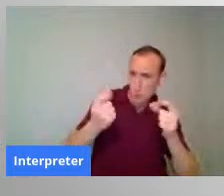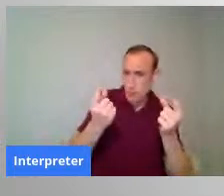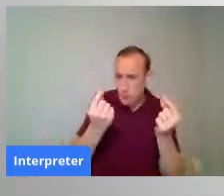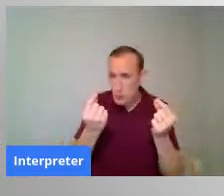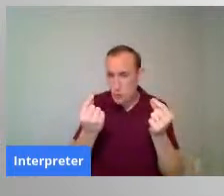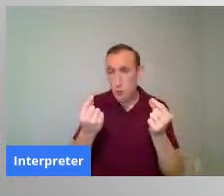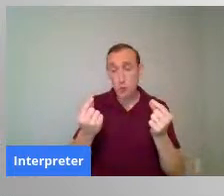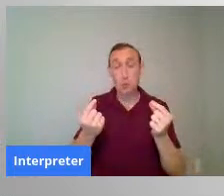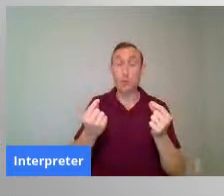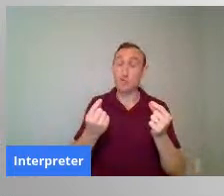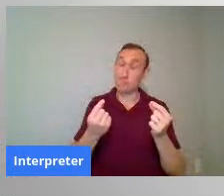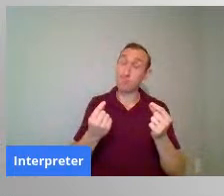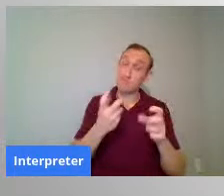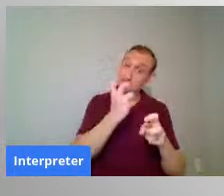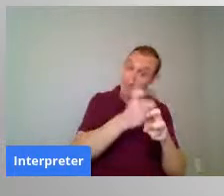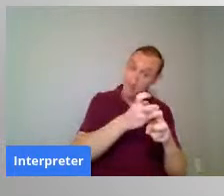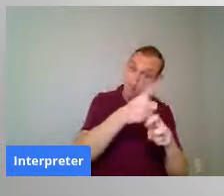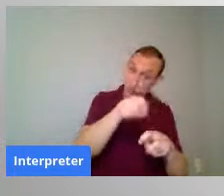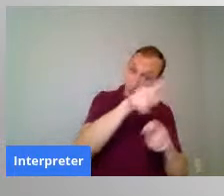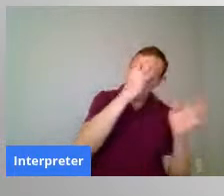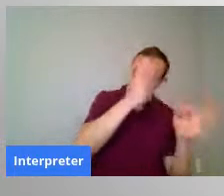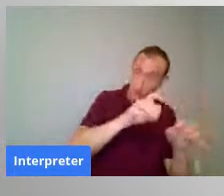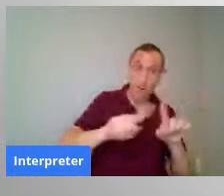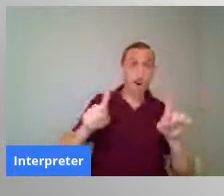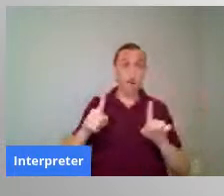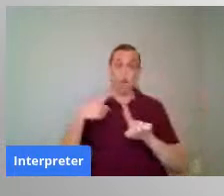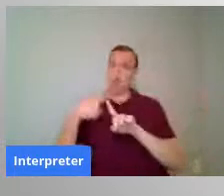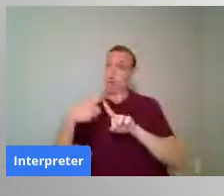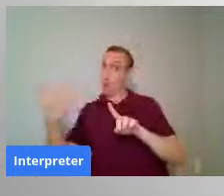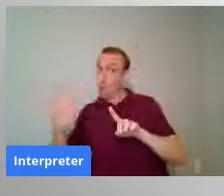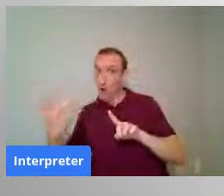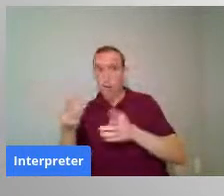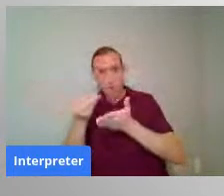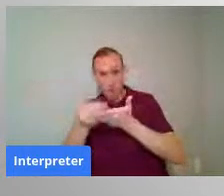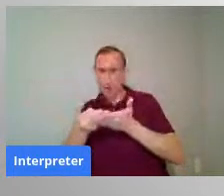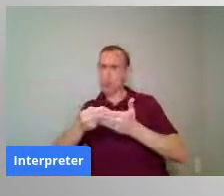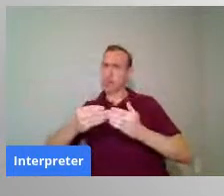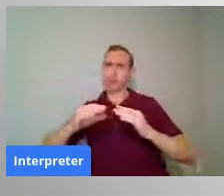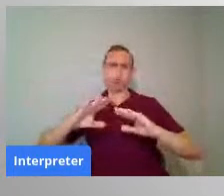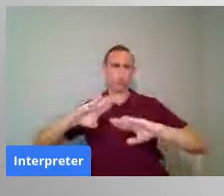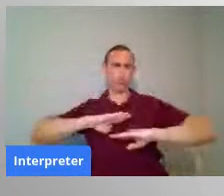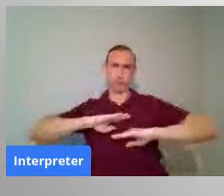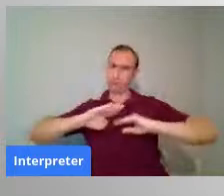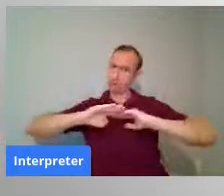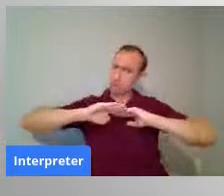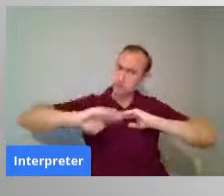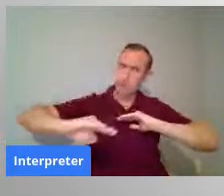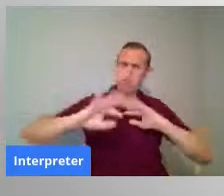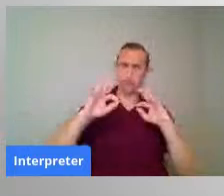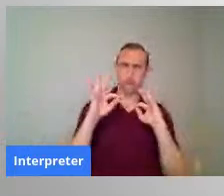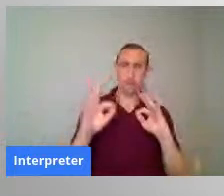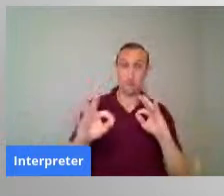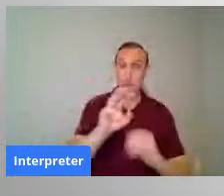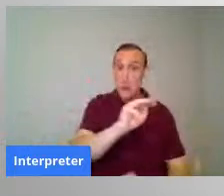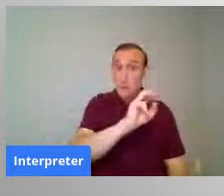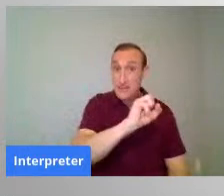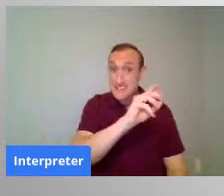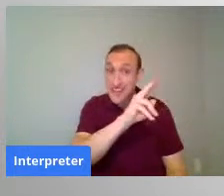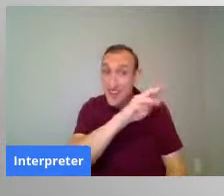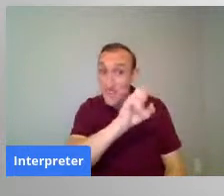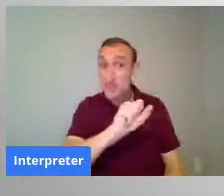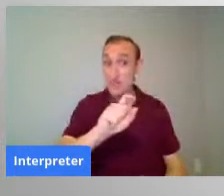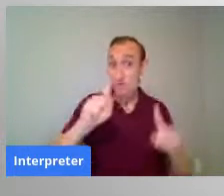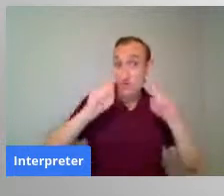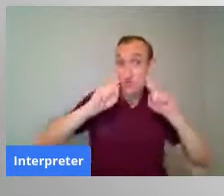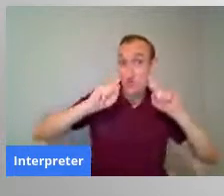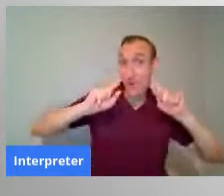and that's a very fortunate position to be in. So, Ms. Davis, your ears should be perking up. Yes. Smile on